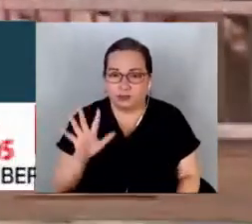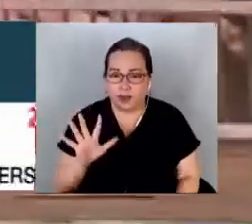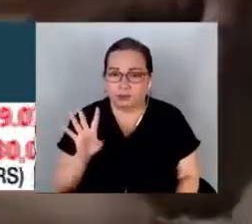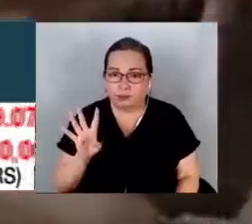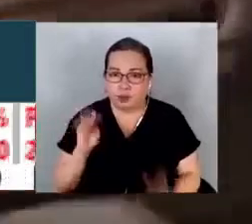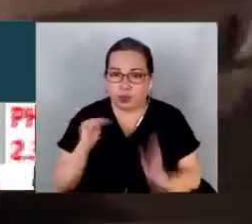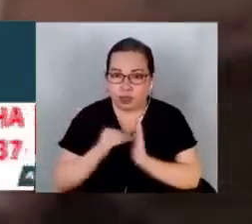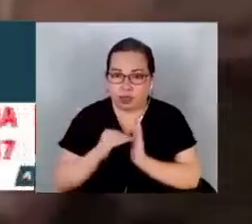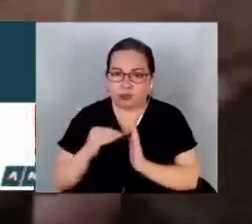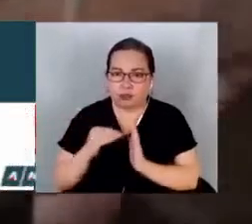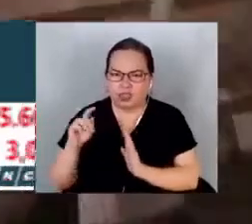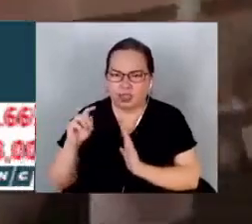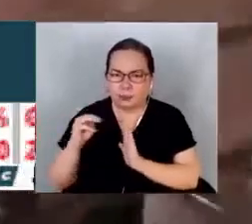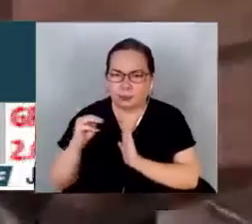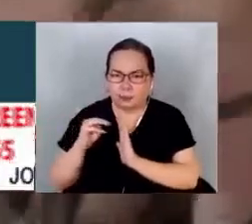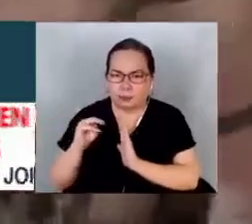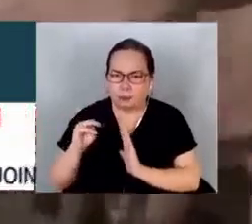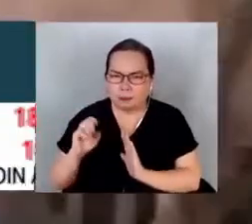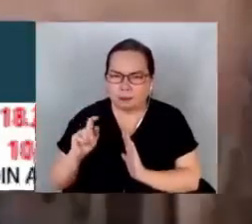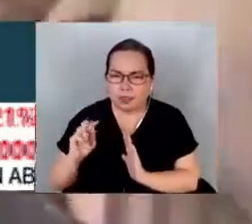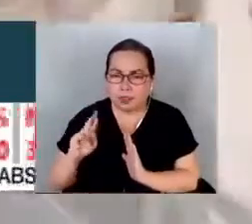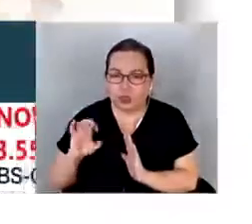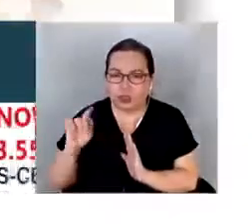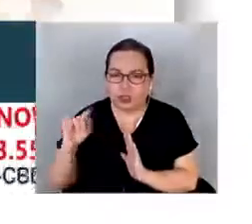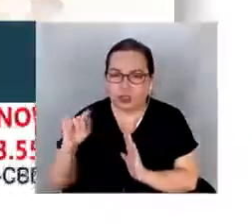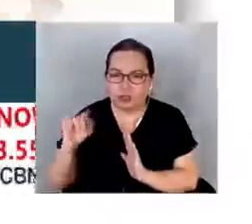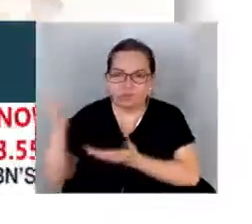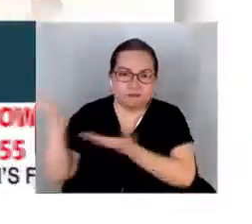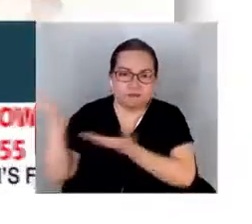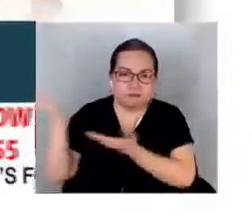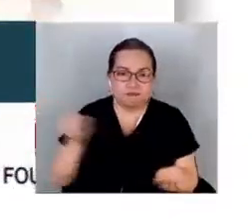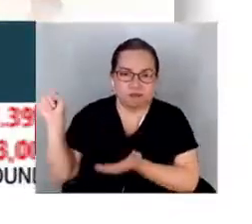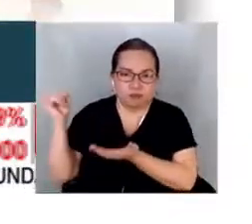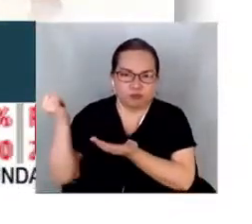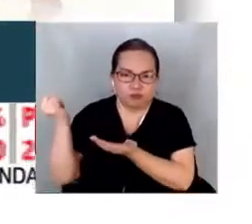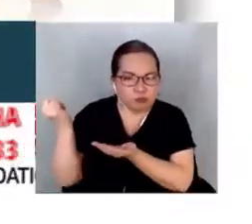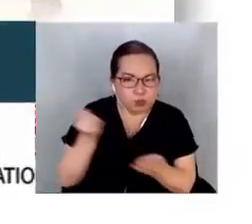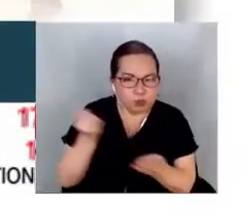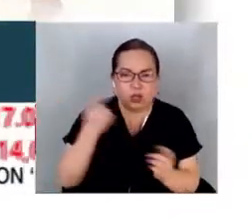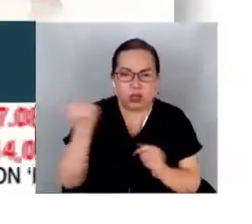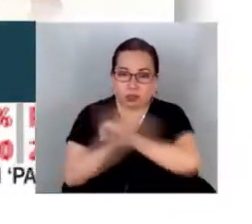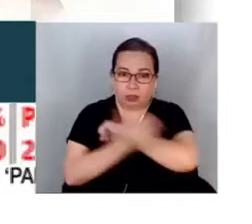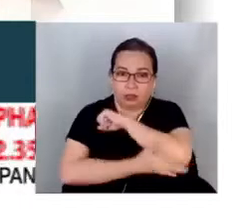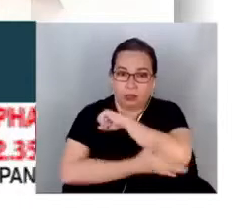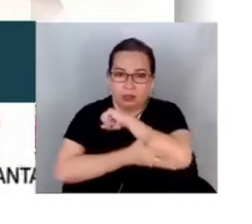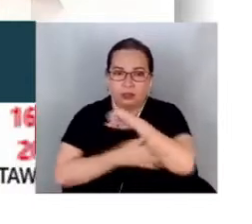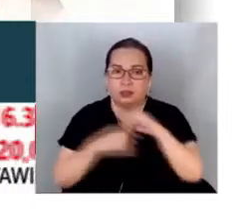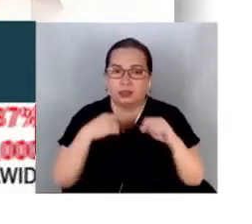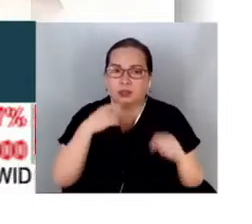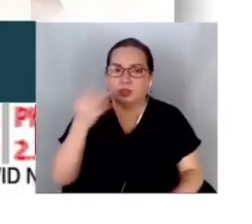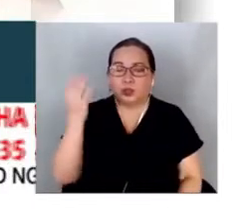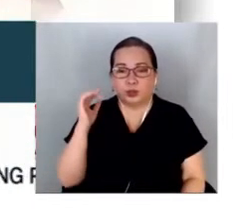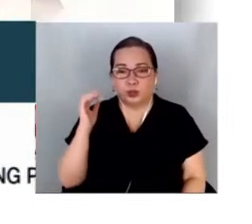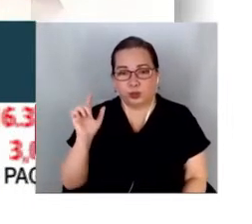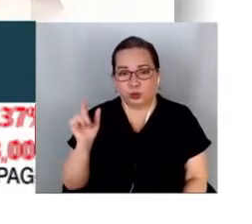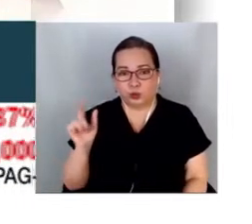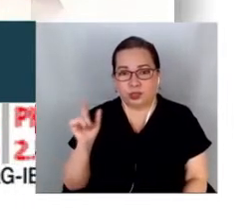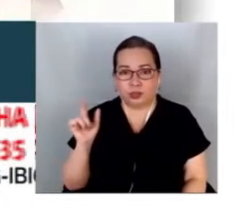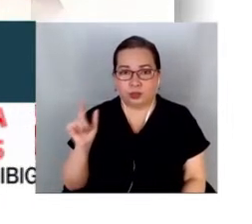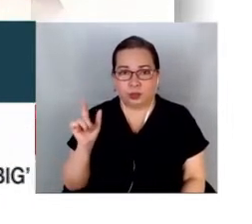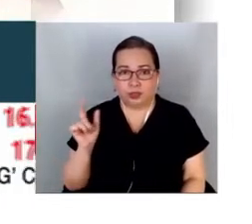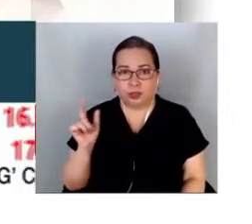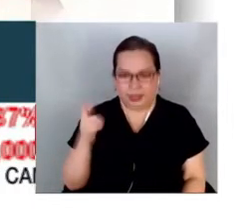imported pork from ASF-free countries. We mobilized natin noong 2020. Dito lang naman sa